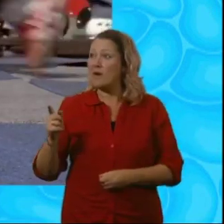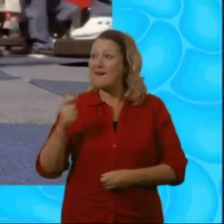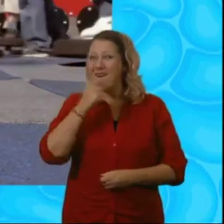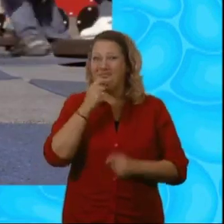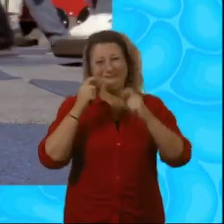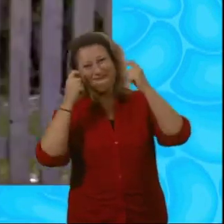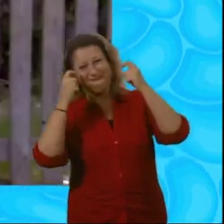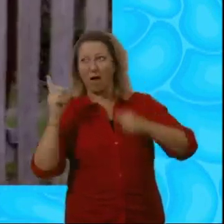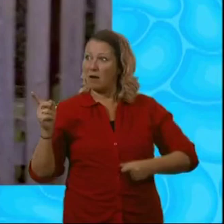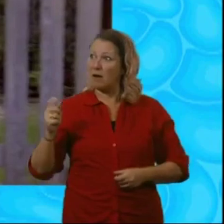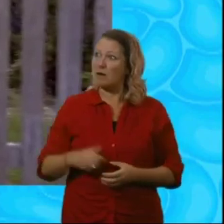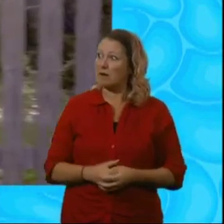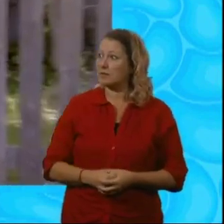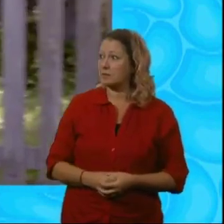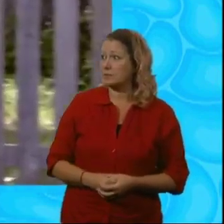please.